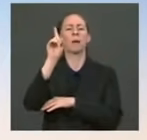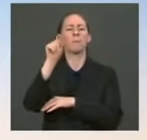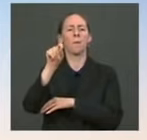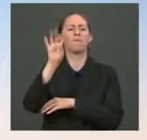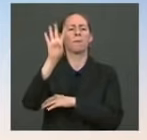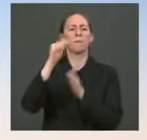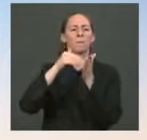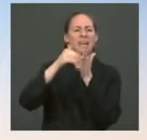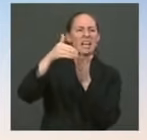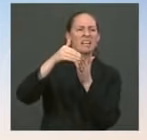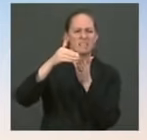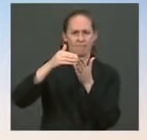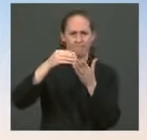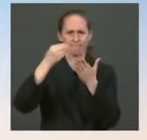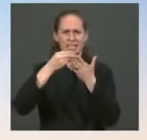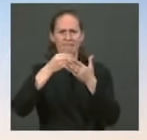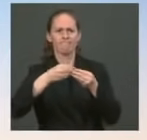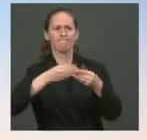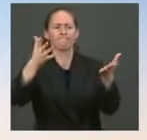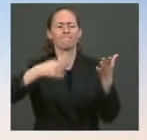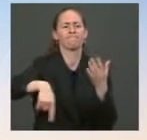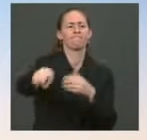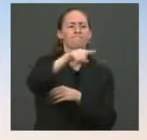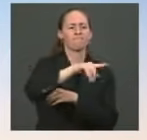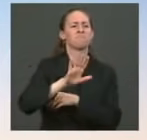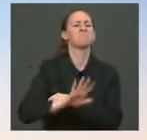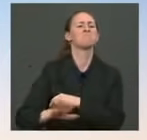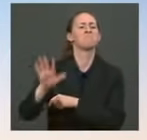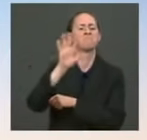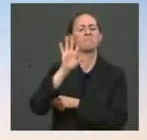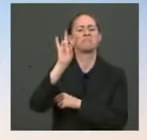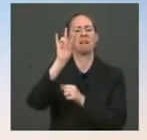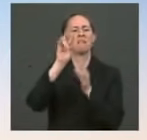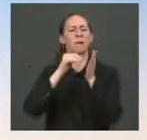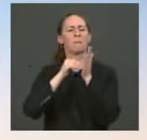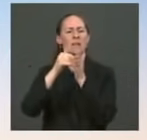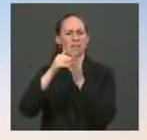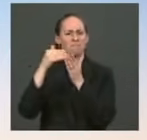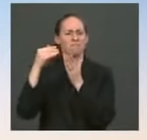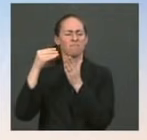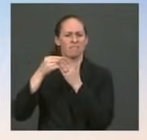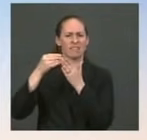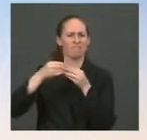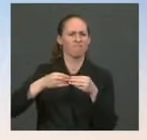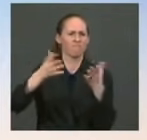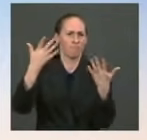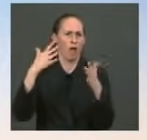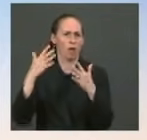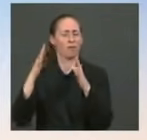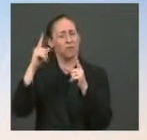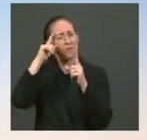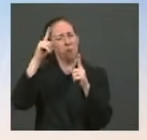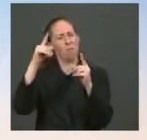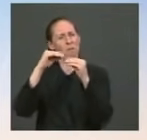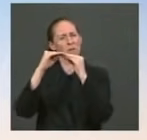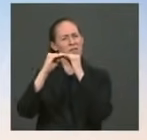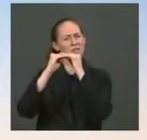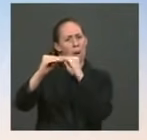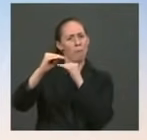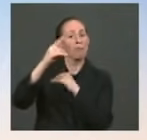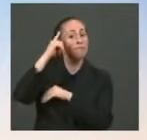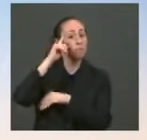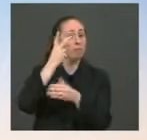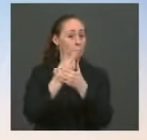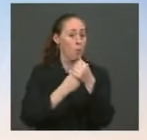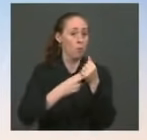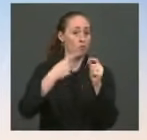than $7.7 billion to support the housing stability of vulnerable renters and landlords. So 420,000 households